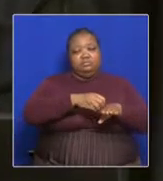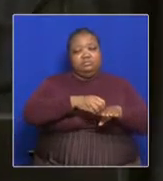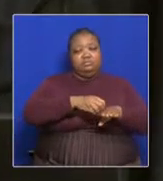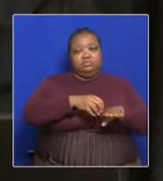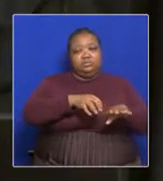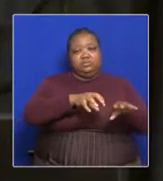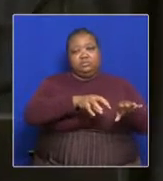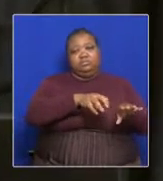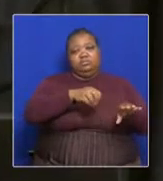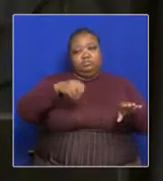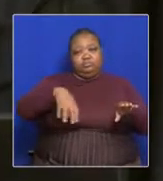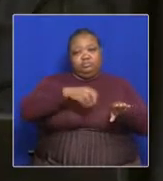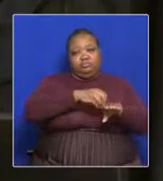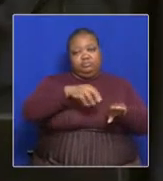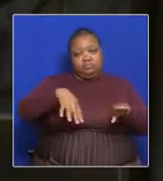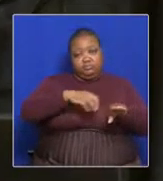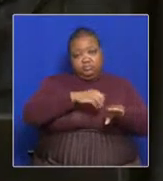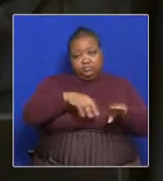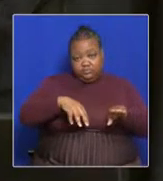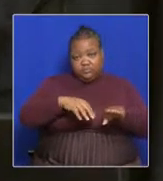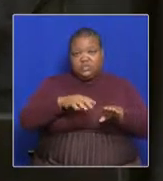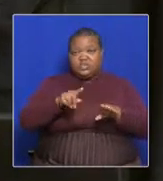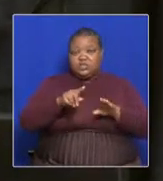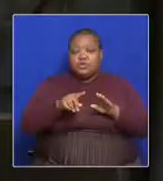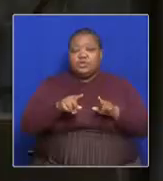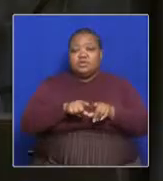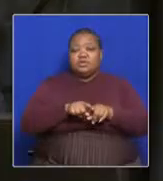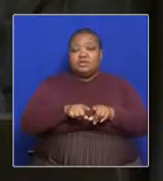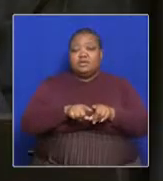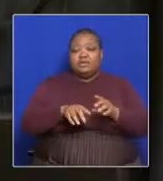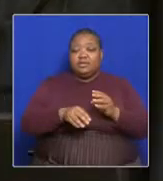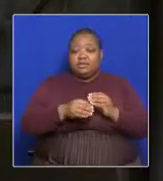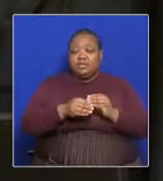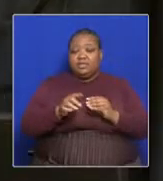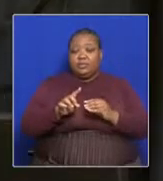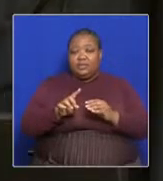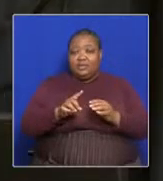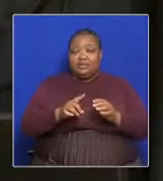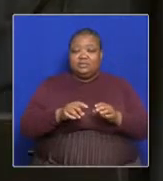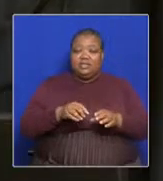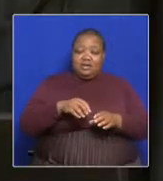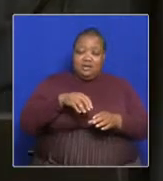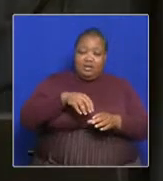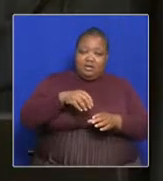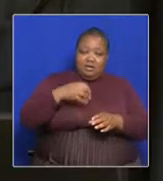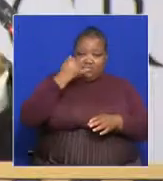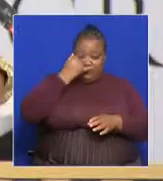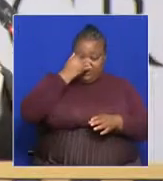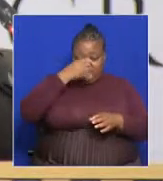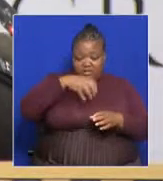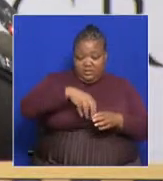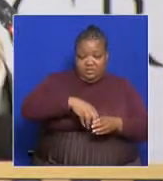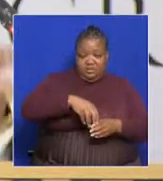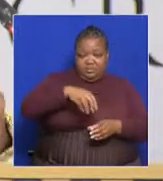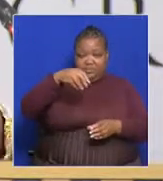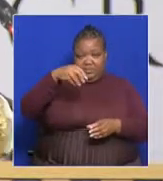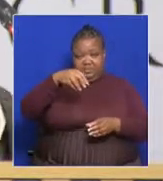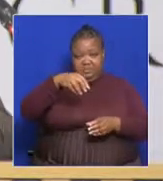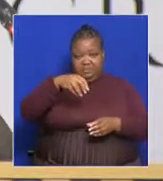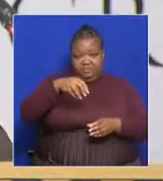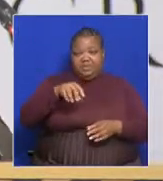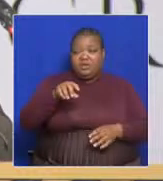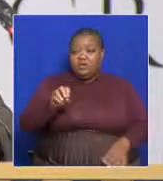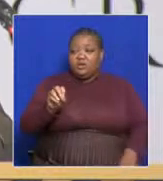you include that the bricks were taken out of the bags. That's correct. And you say the ORS were still there. They were there when we unpacked